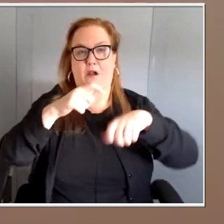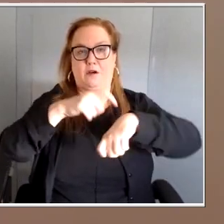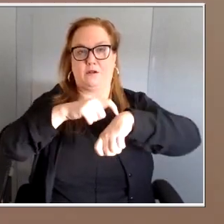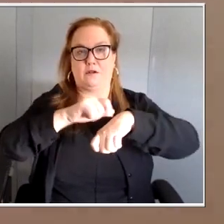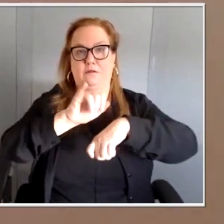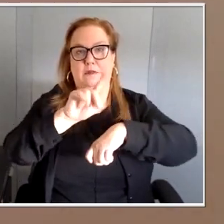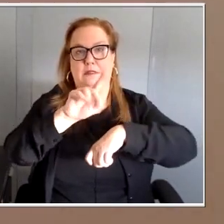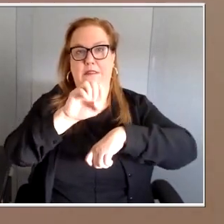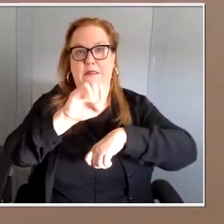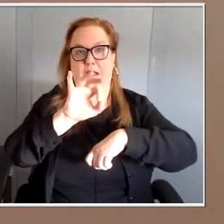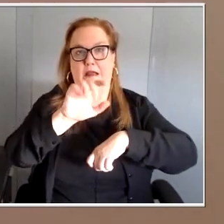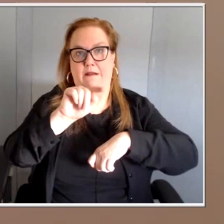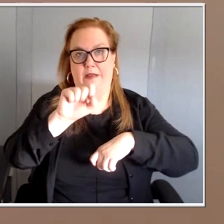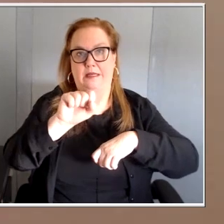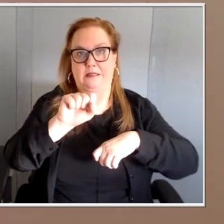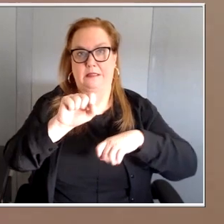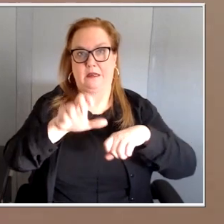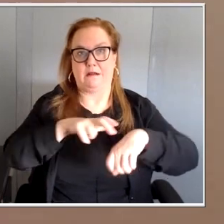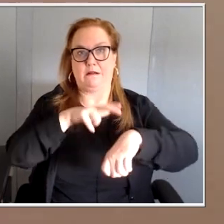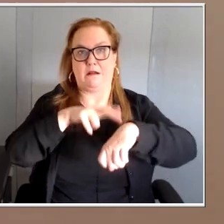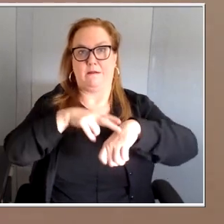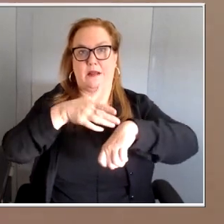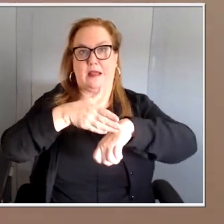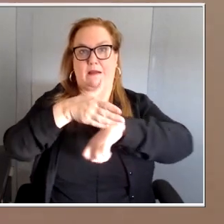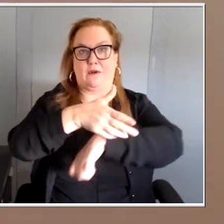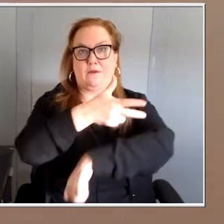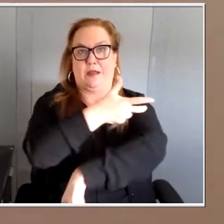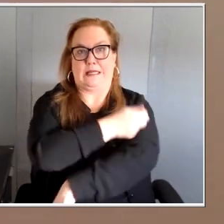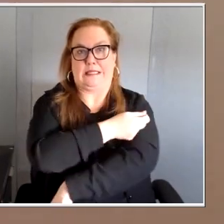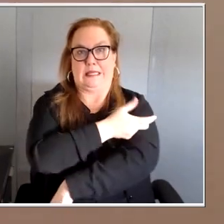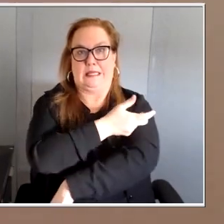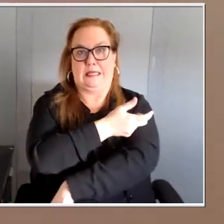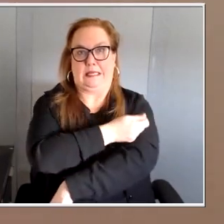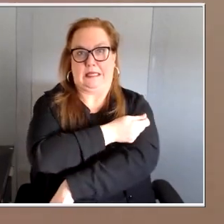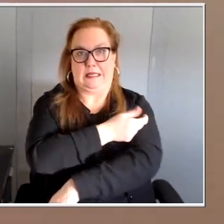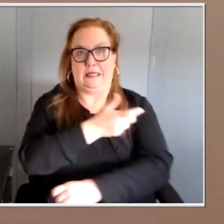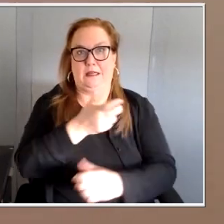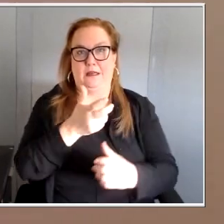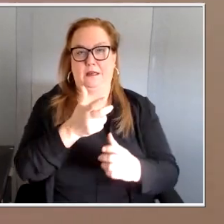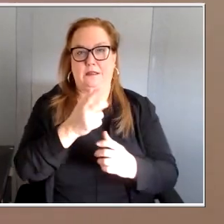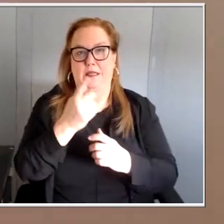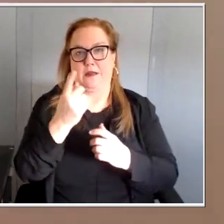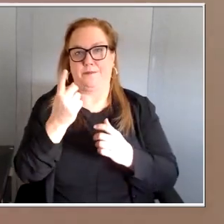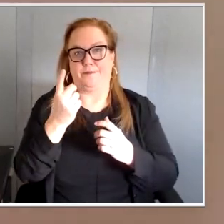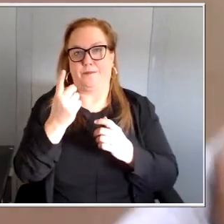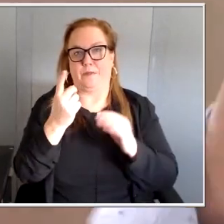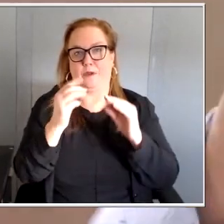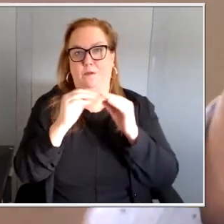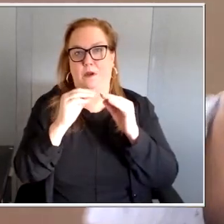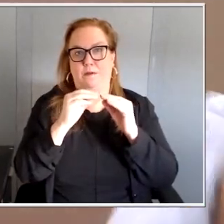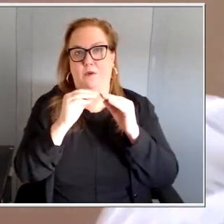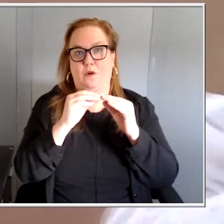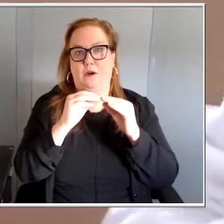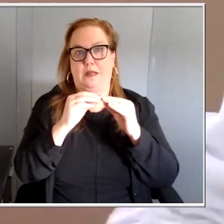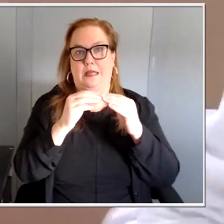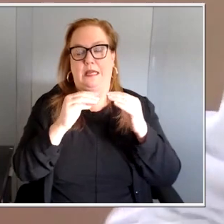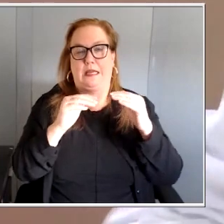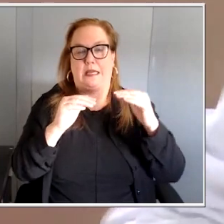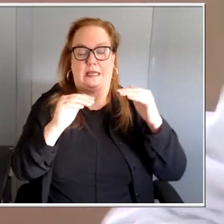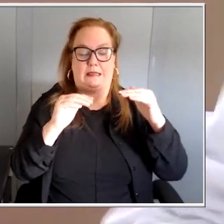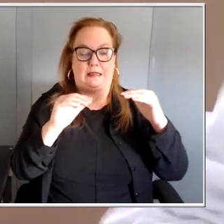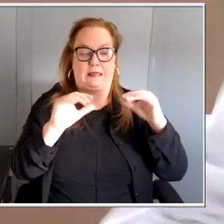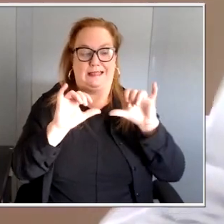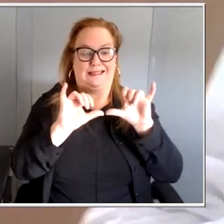proven to be less common after vaccination. So it's like one more, the scales are